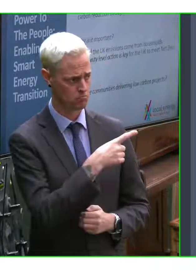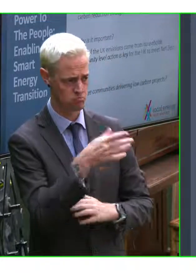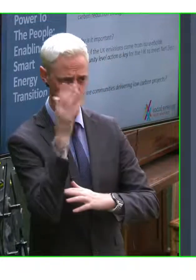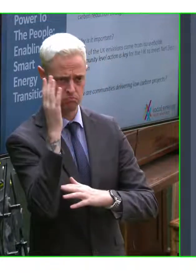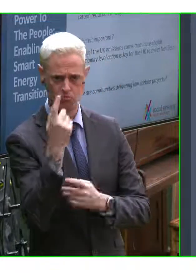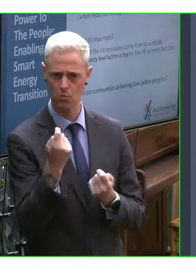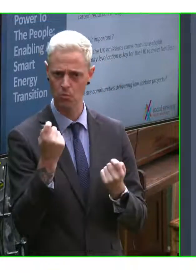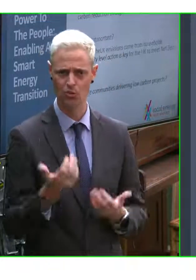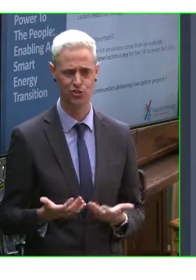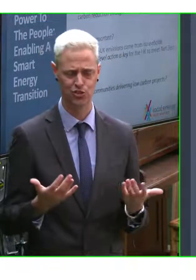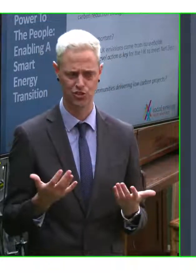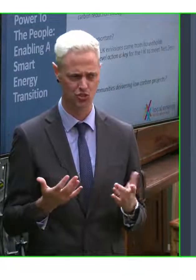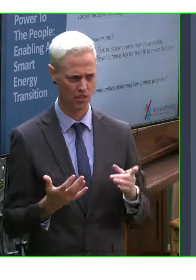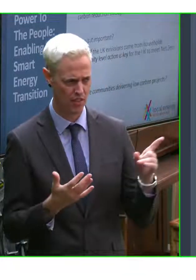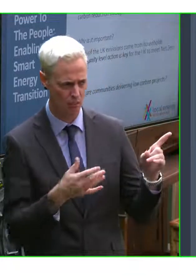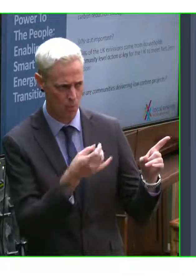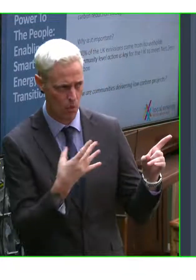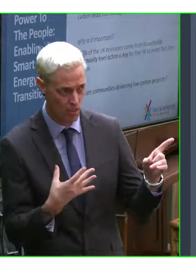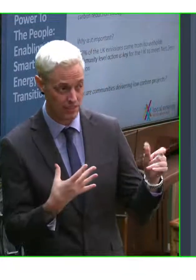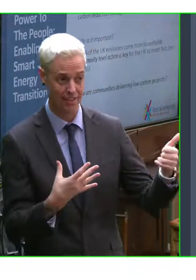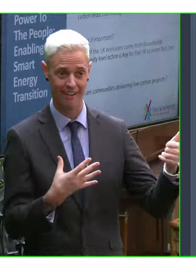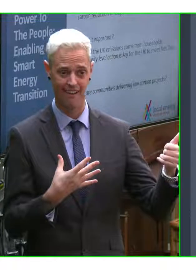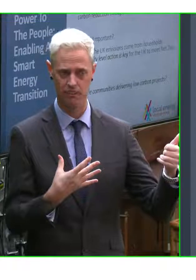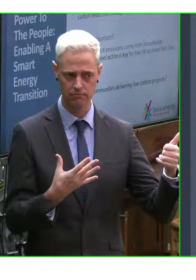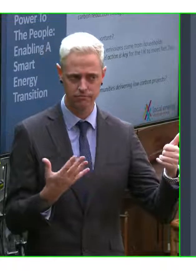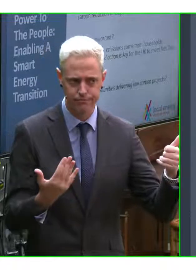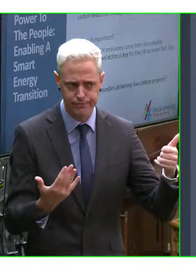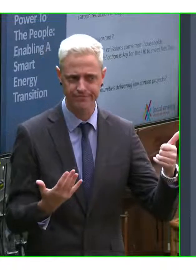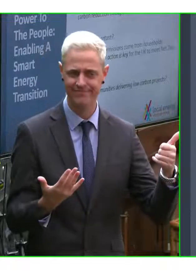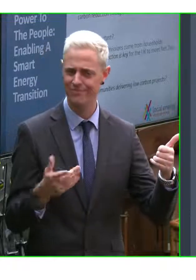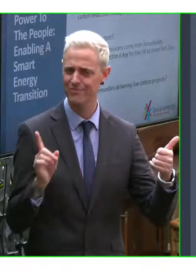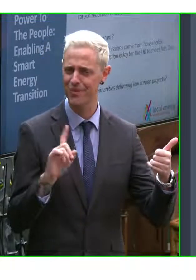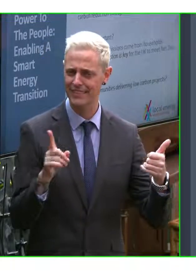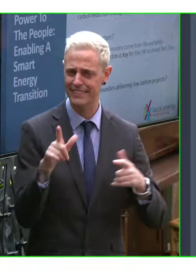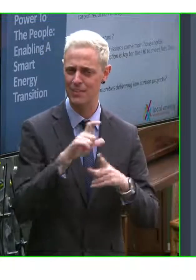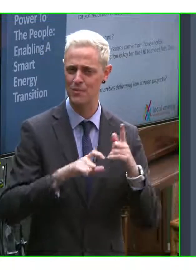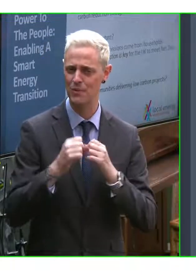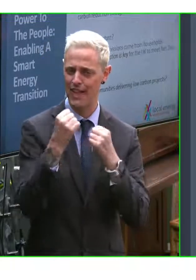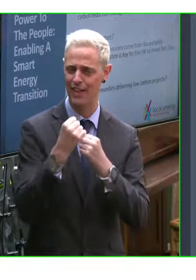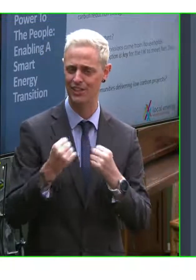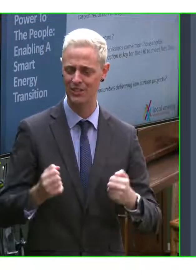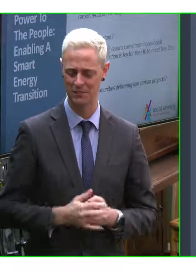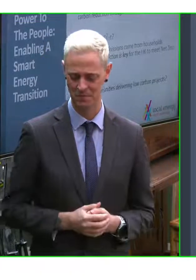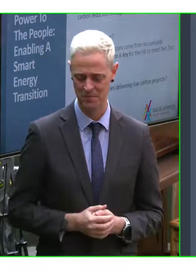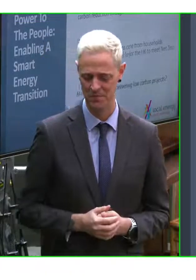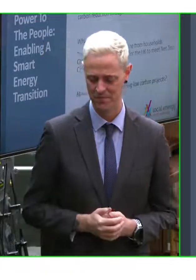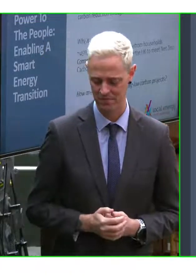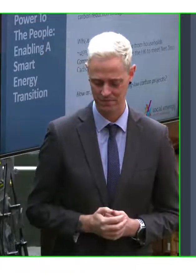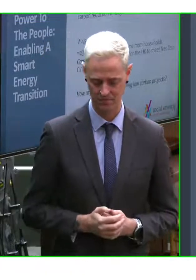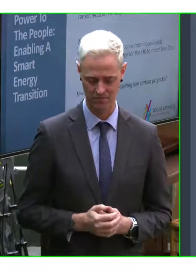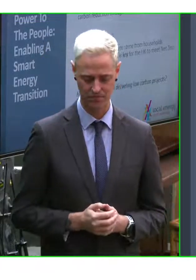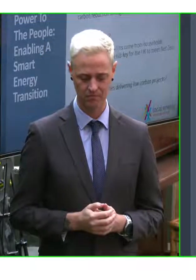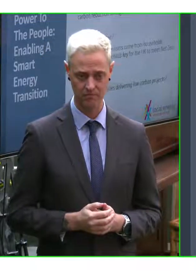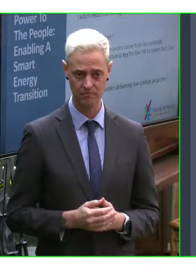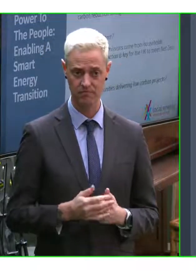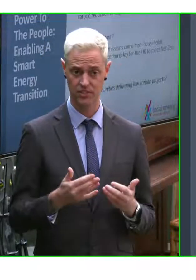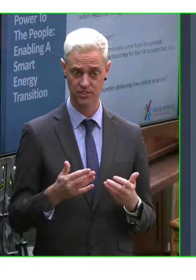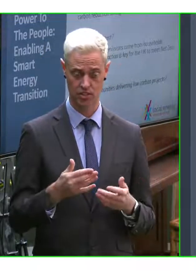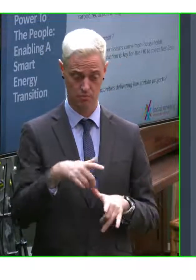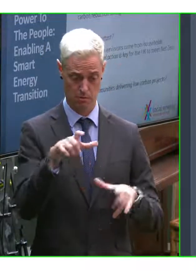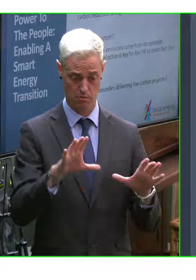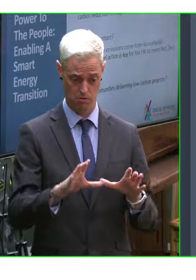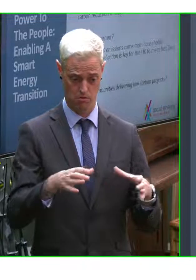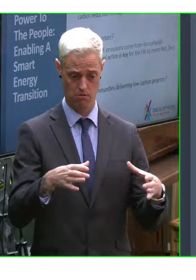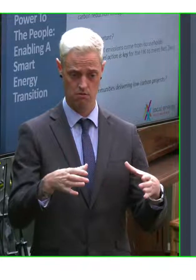Patrick Alcorn did mention it once, so I was like, brilliant. So what is community energy? It's people joining together to find